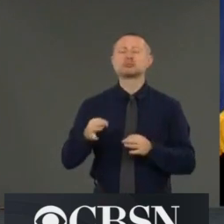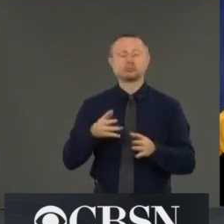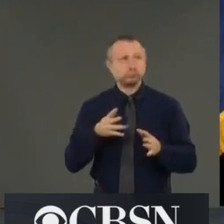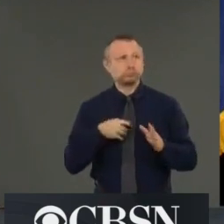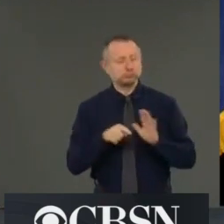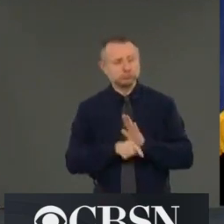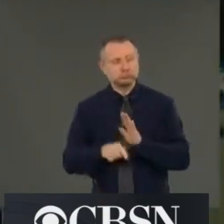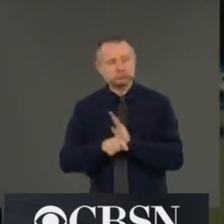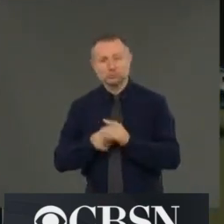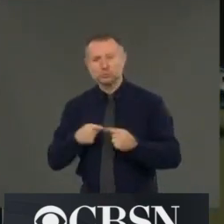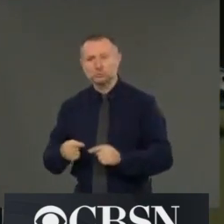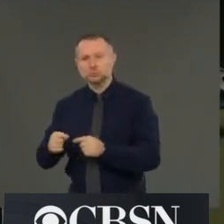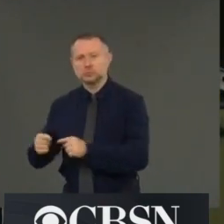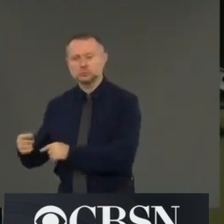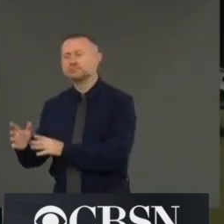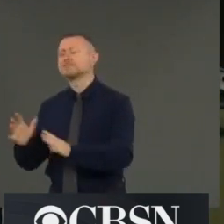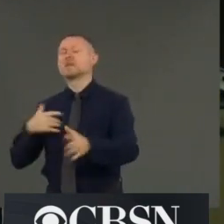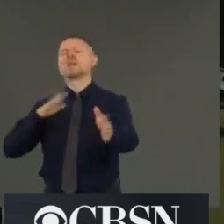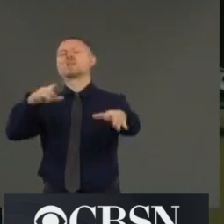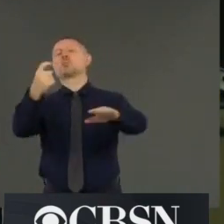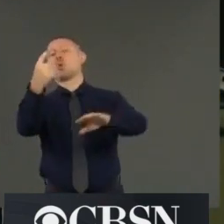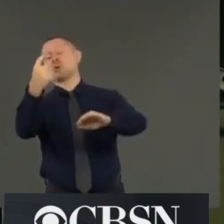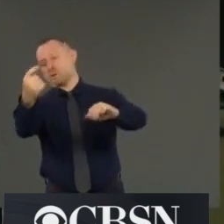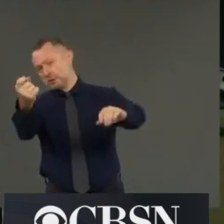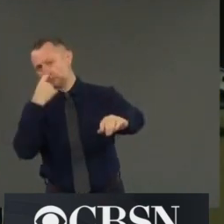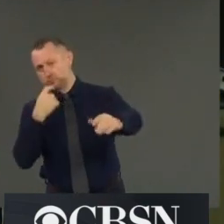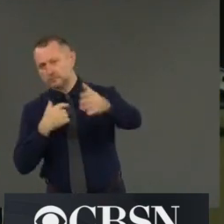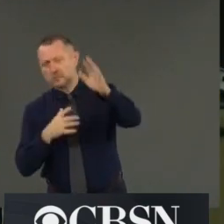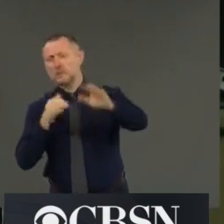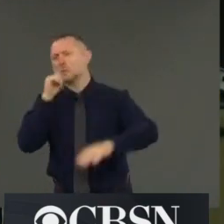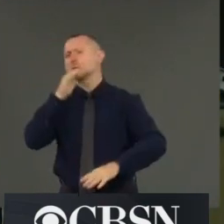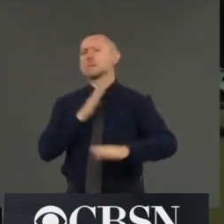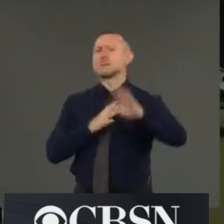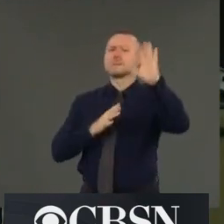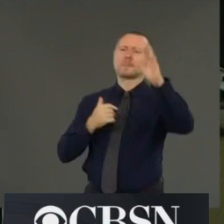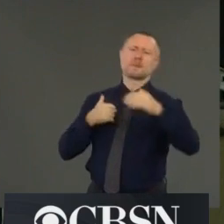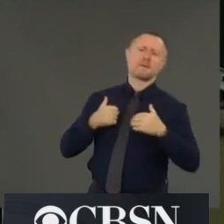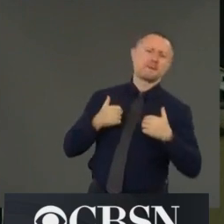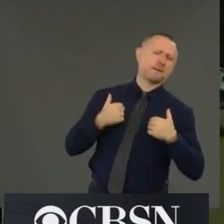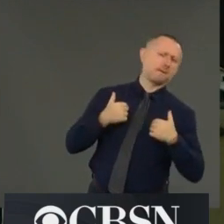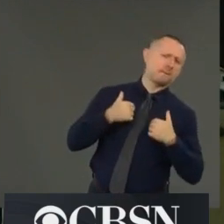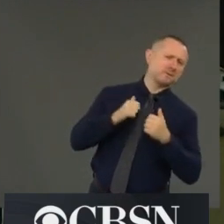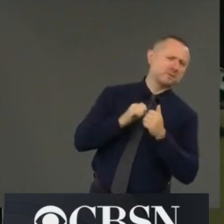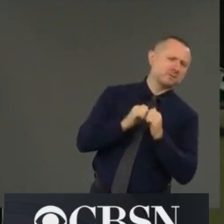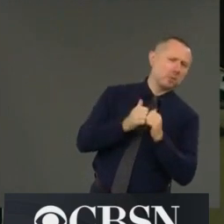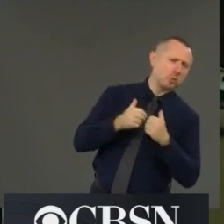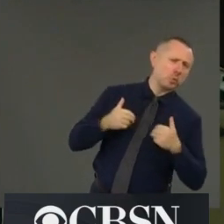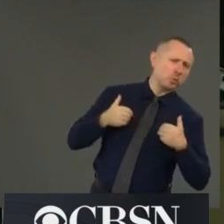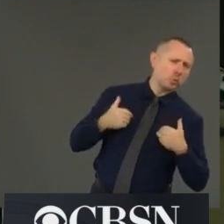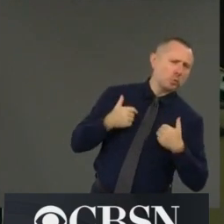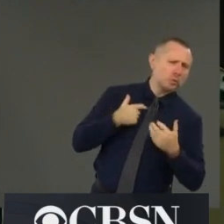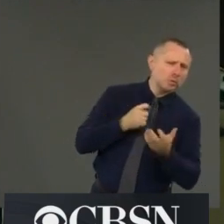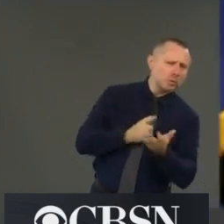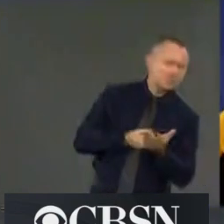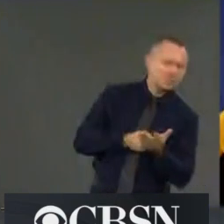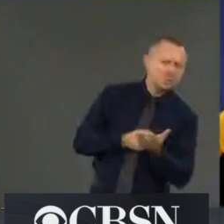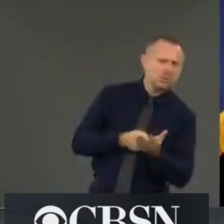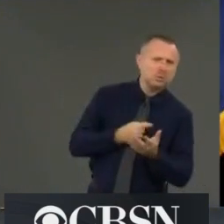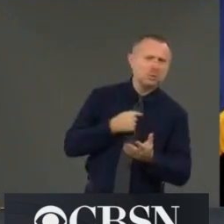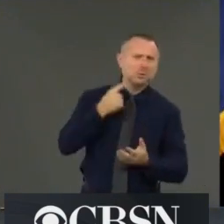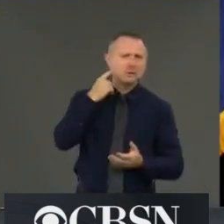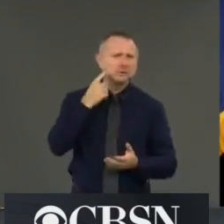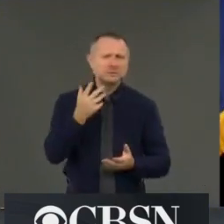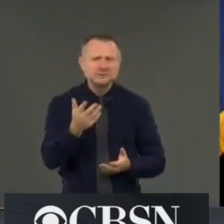Let's take one more. Young lady. A follow-up on the youth sports. What constitutes a region for those sports? The